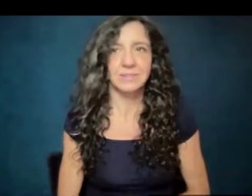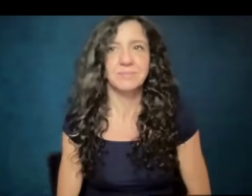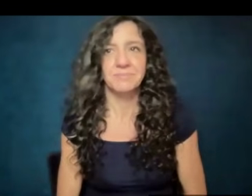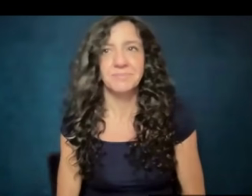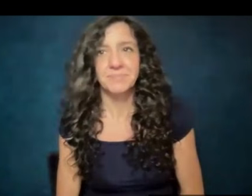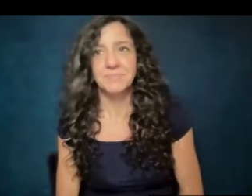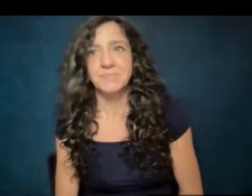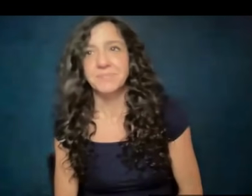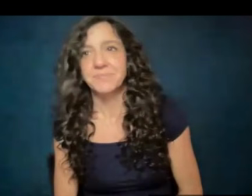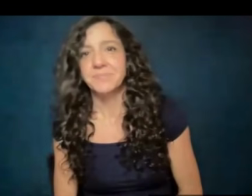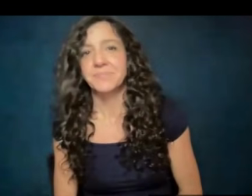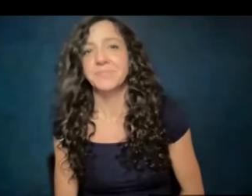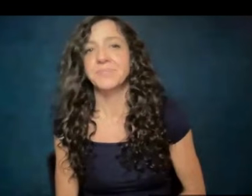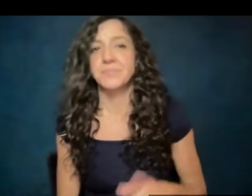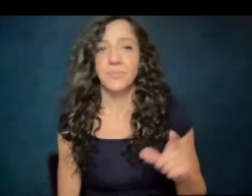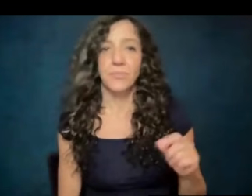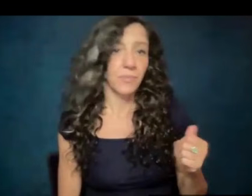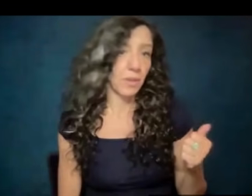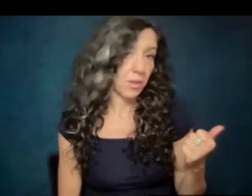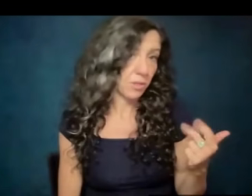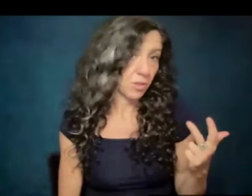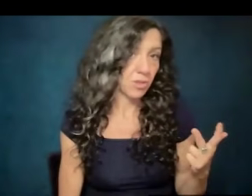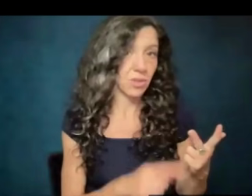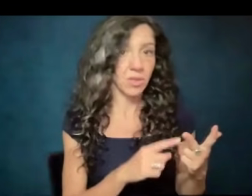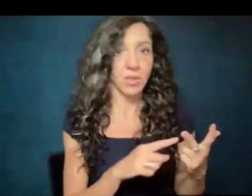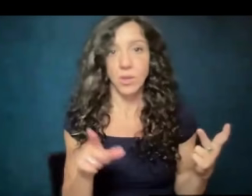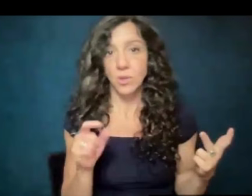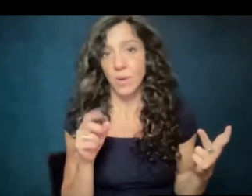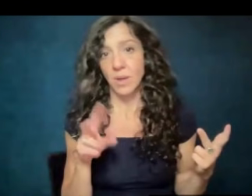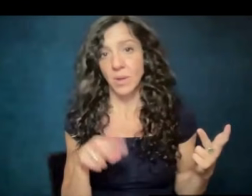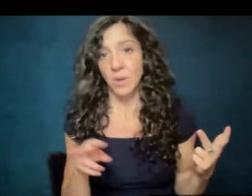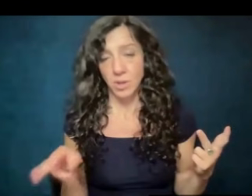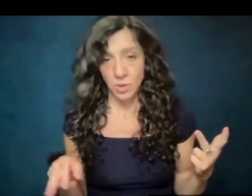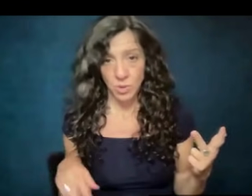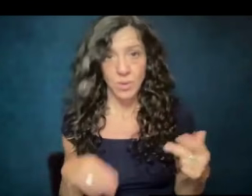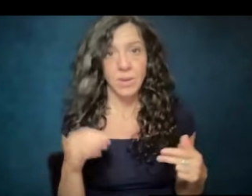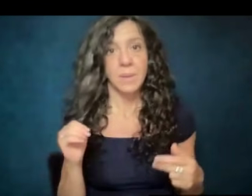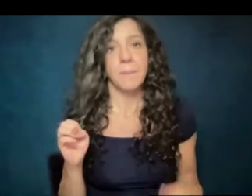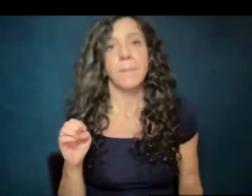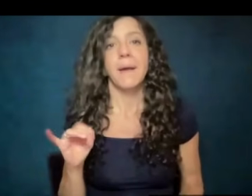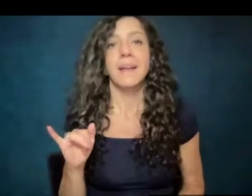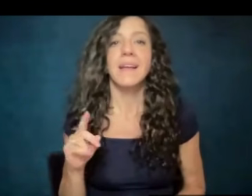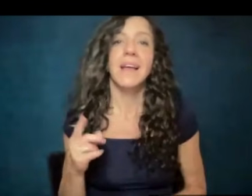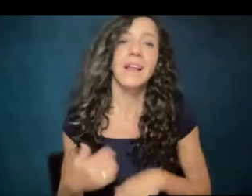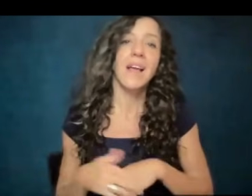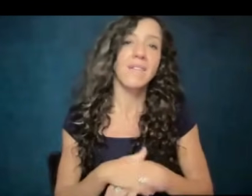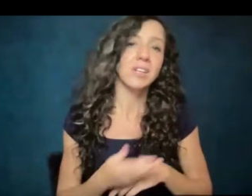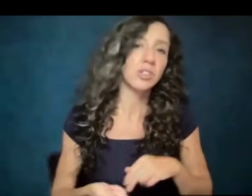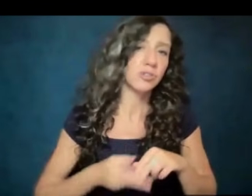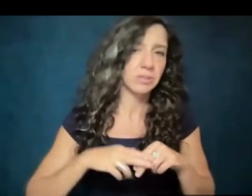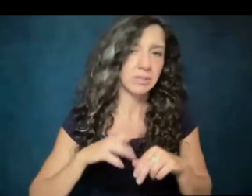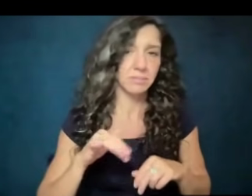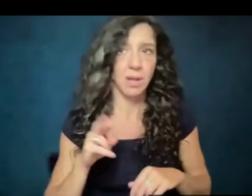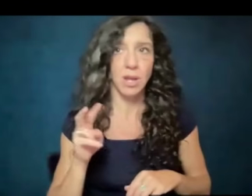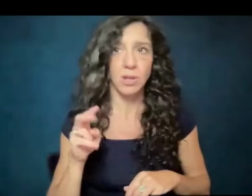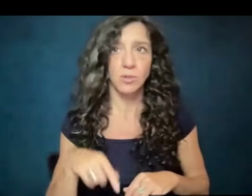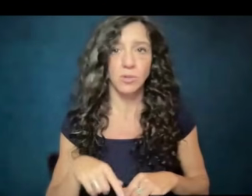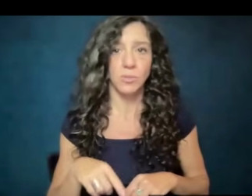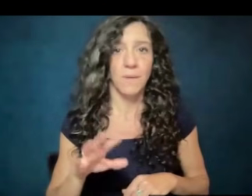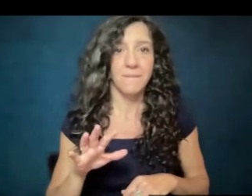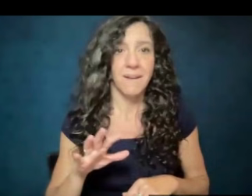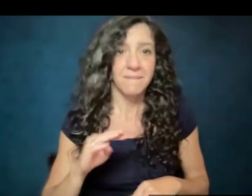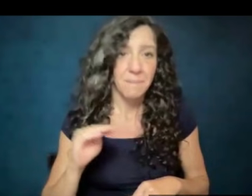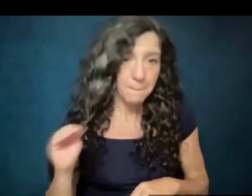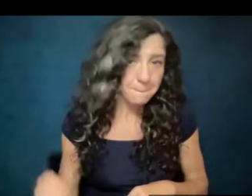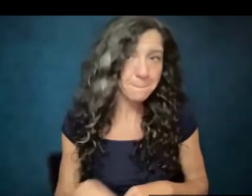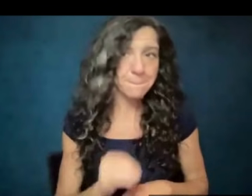this. From 2013 to 2022, Medicaid coverage increased by